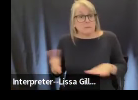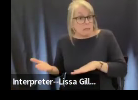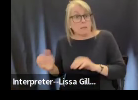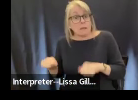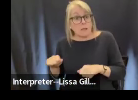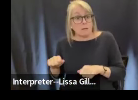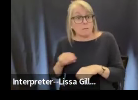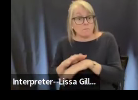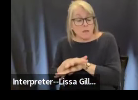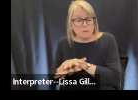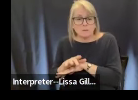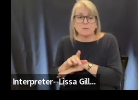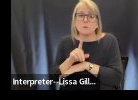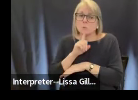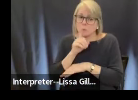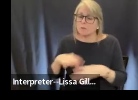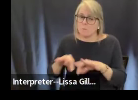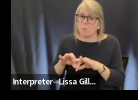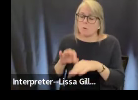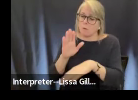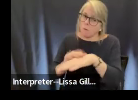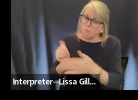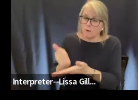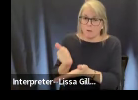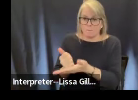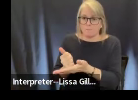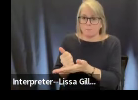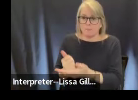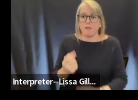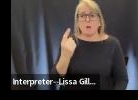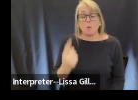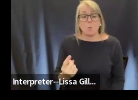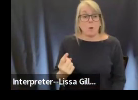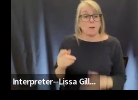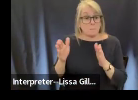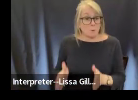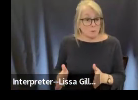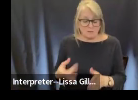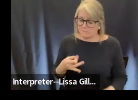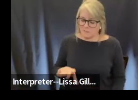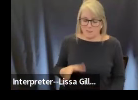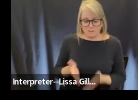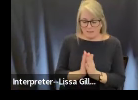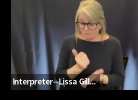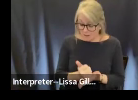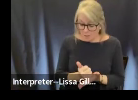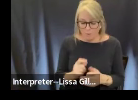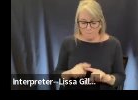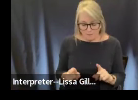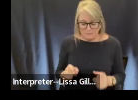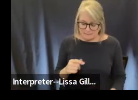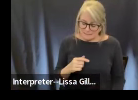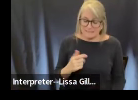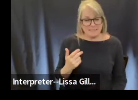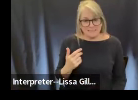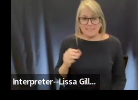just ask for help. And I'm certainly one person who does not like to ask for help, but I also have that wherewithal that if